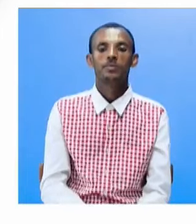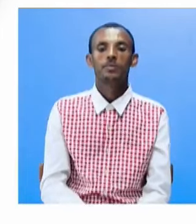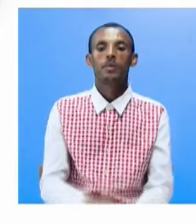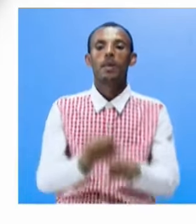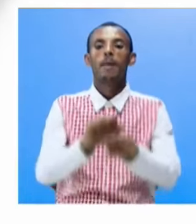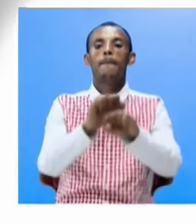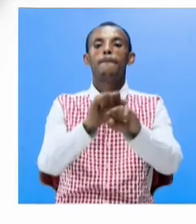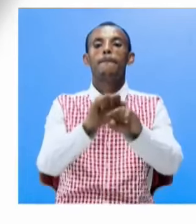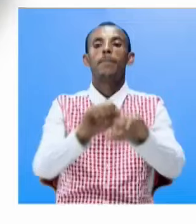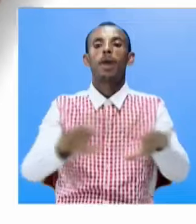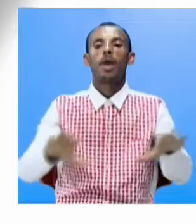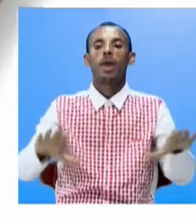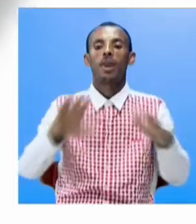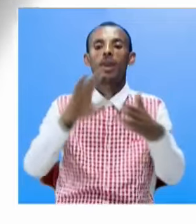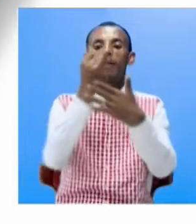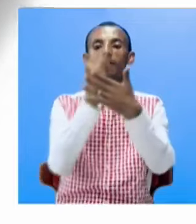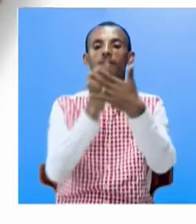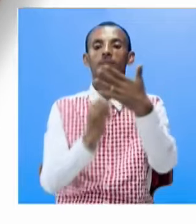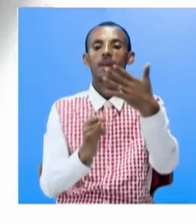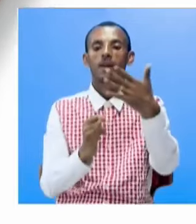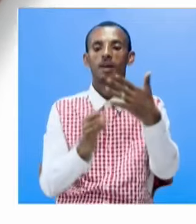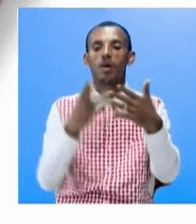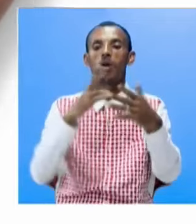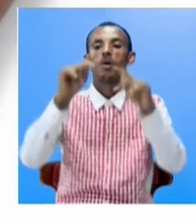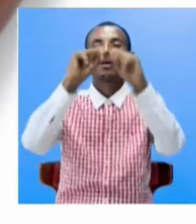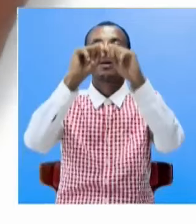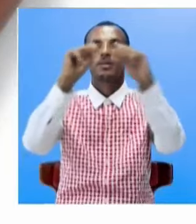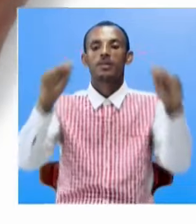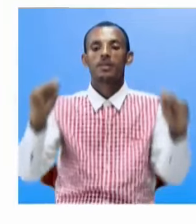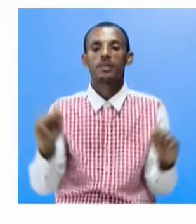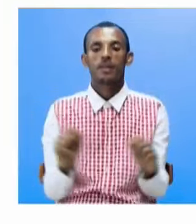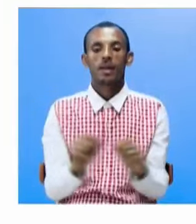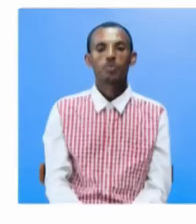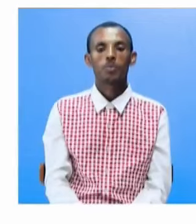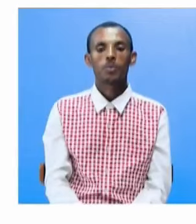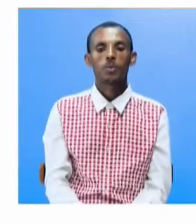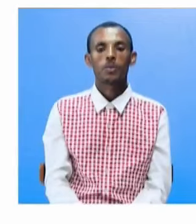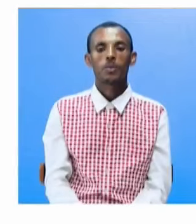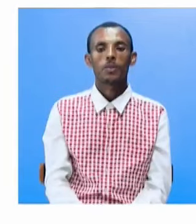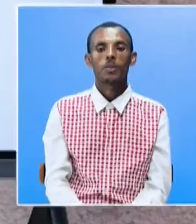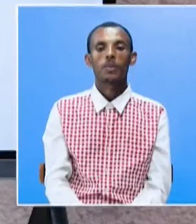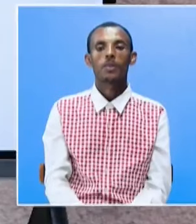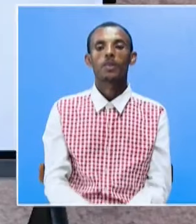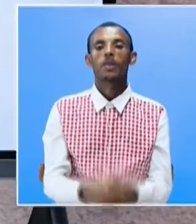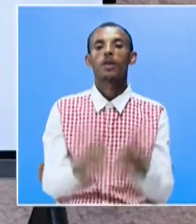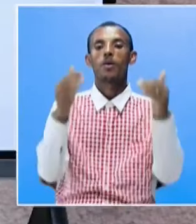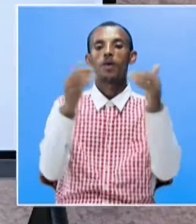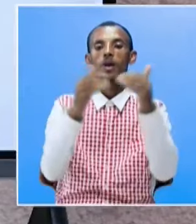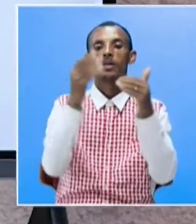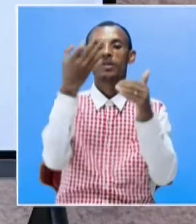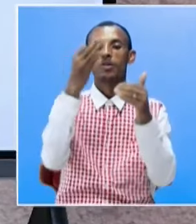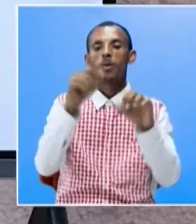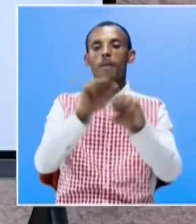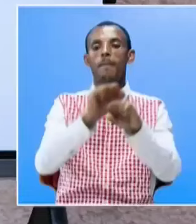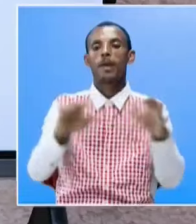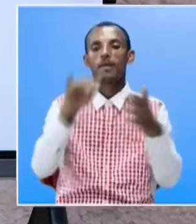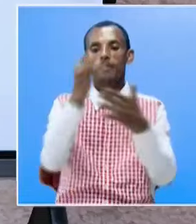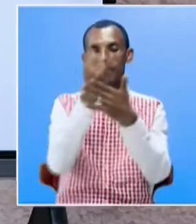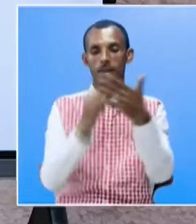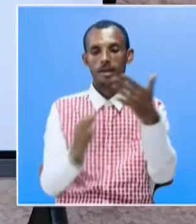plane figures or triangles, congruency of triangles. Congruency of plane